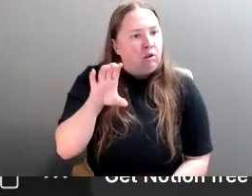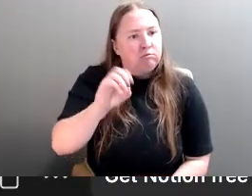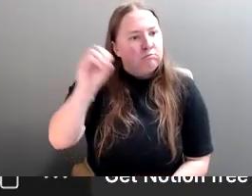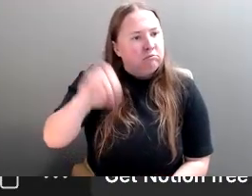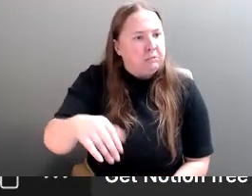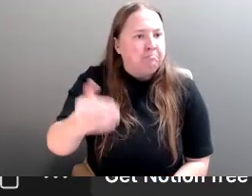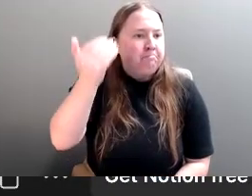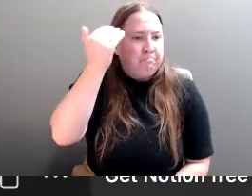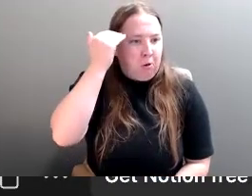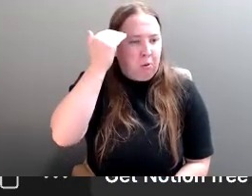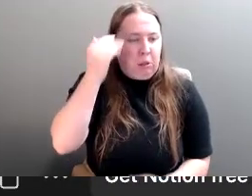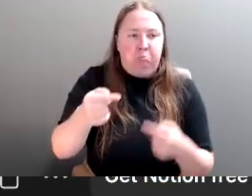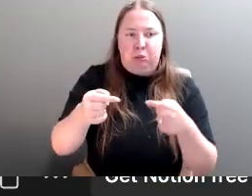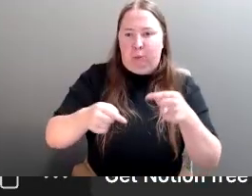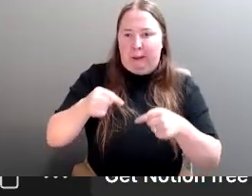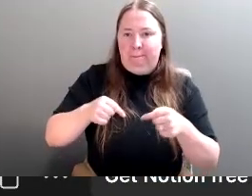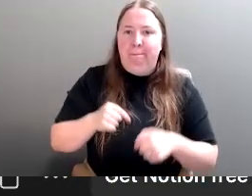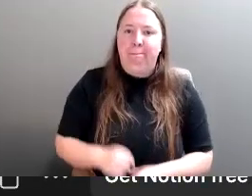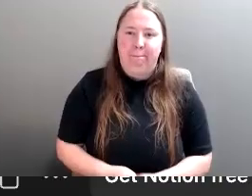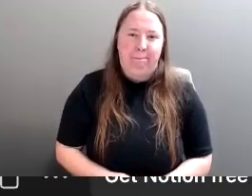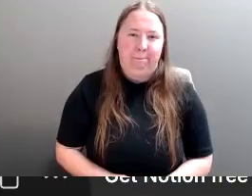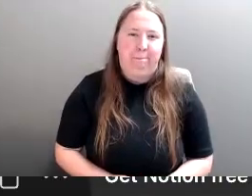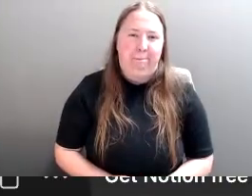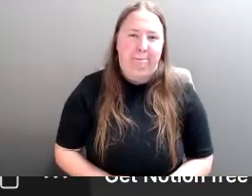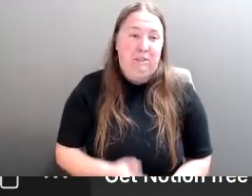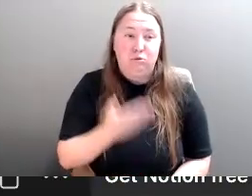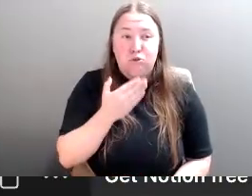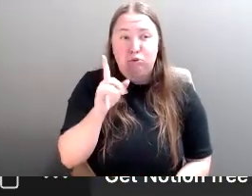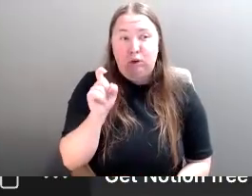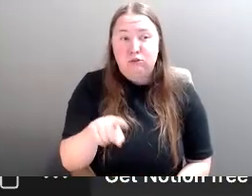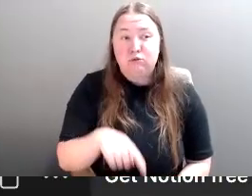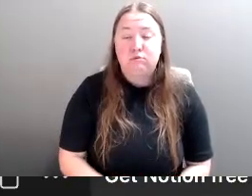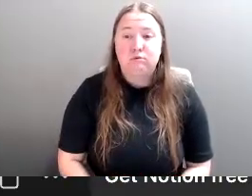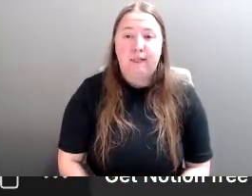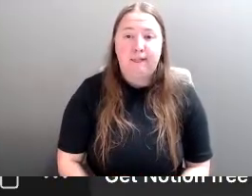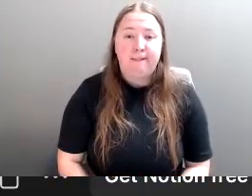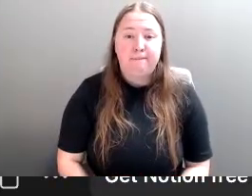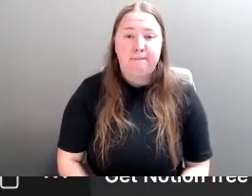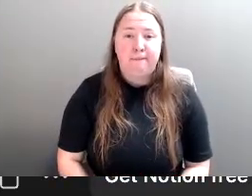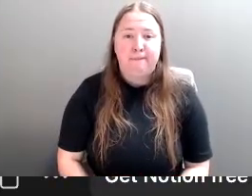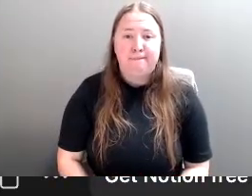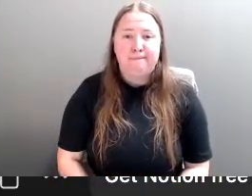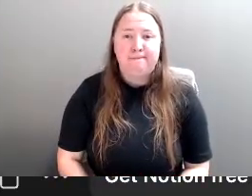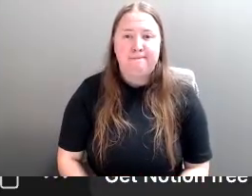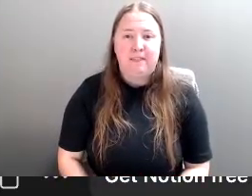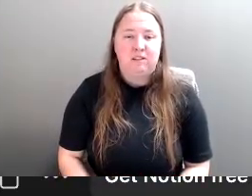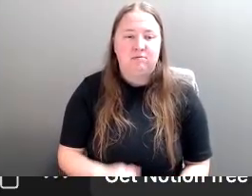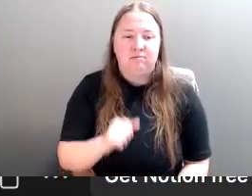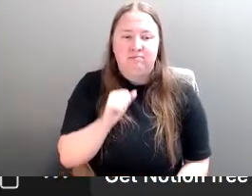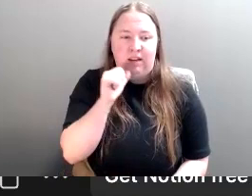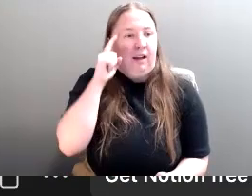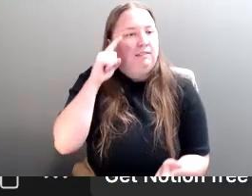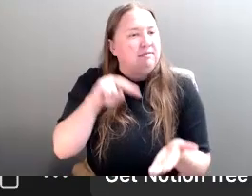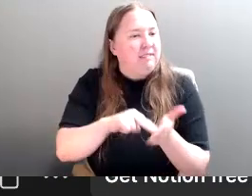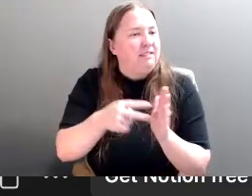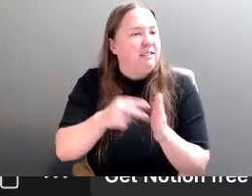Well, let me go back to that one. It's a good question. There are a series of unintended consequences.